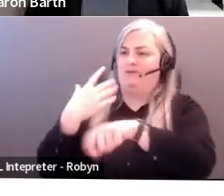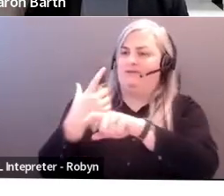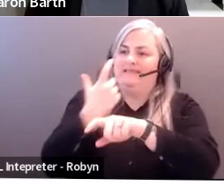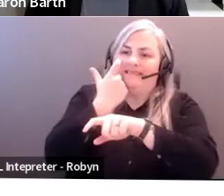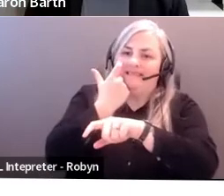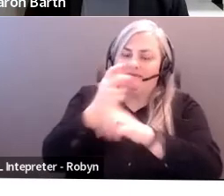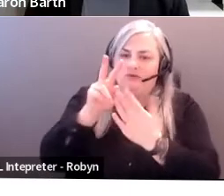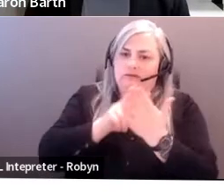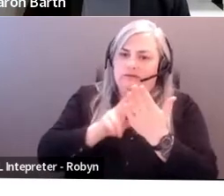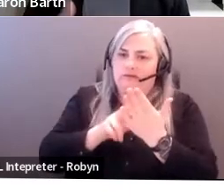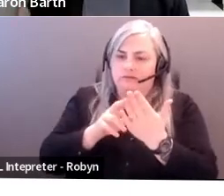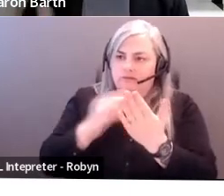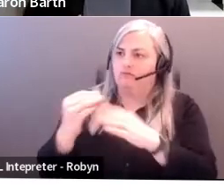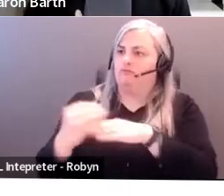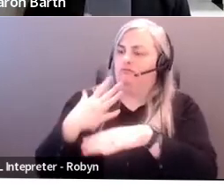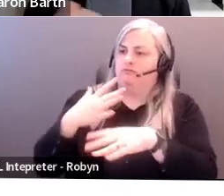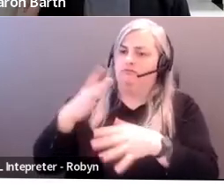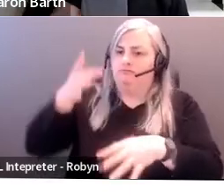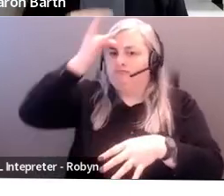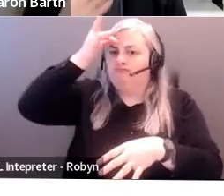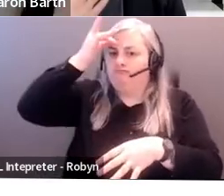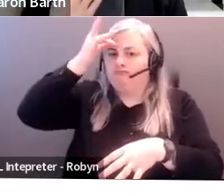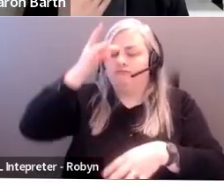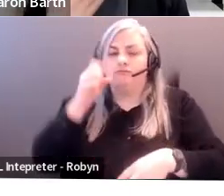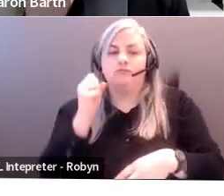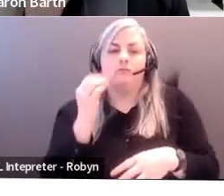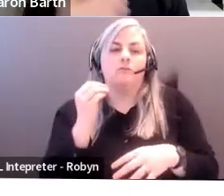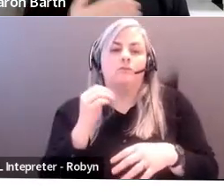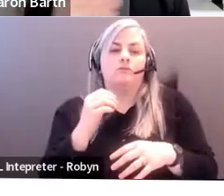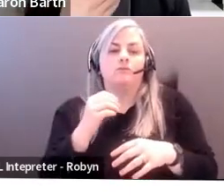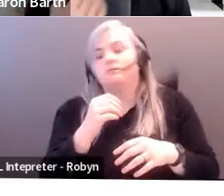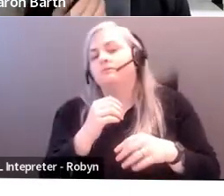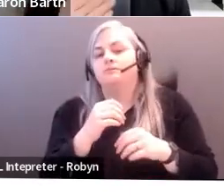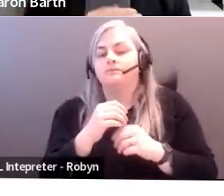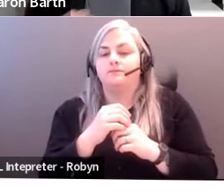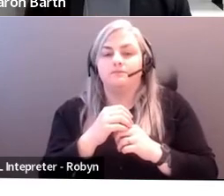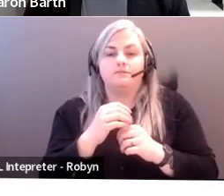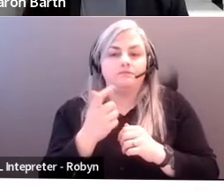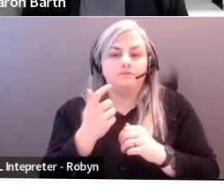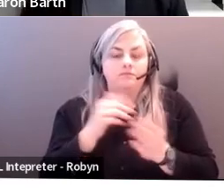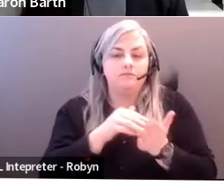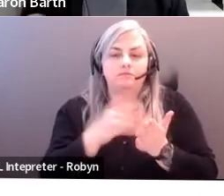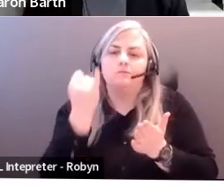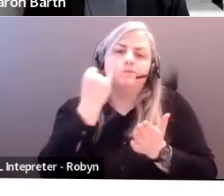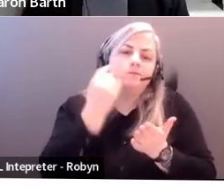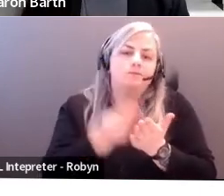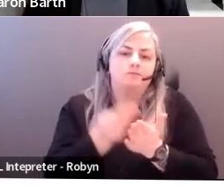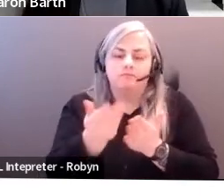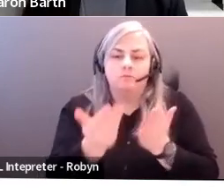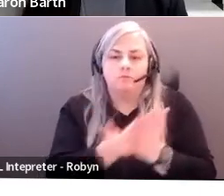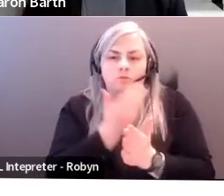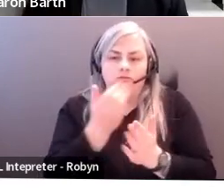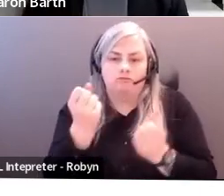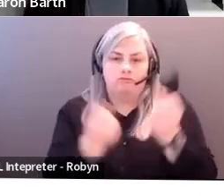read, right? A good, more mundane example of this is often when we're buying a new car, say we're out and